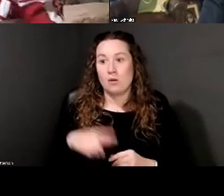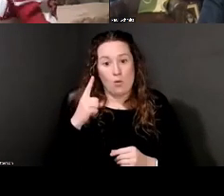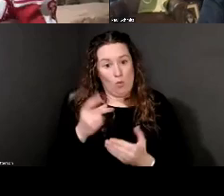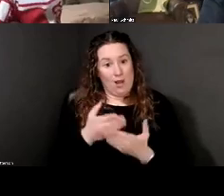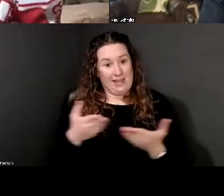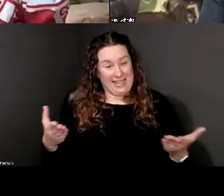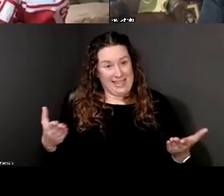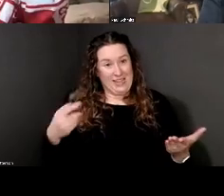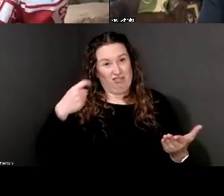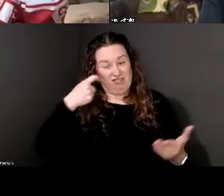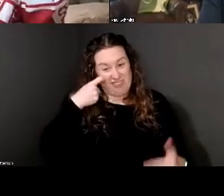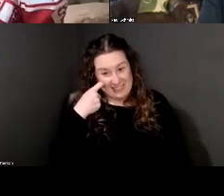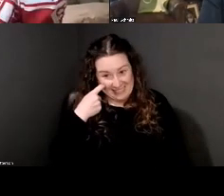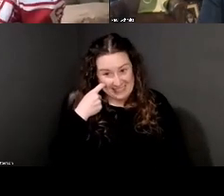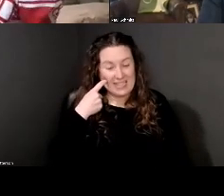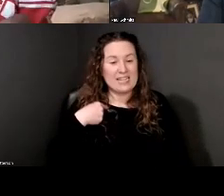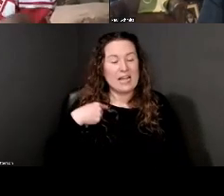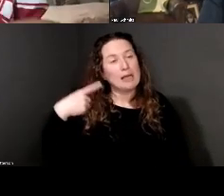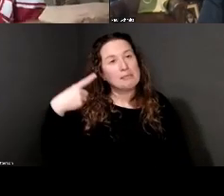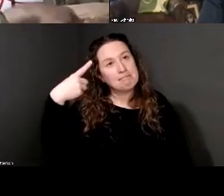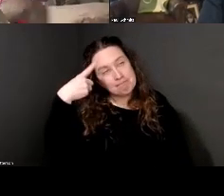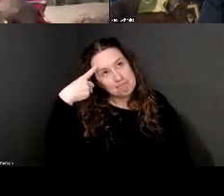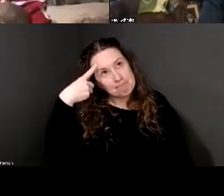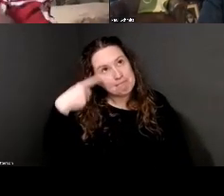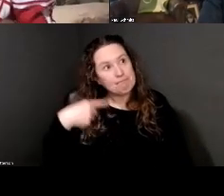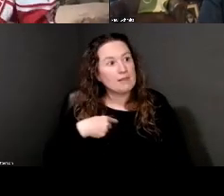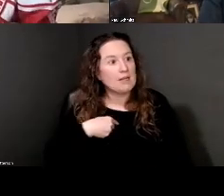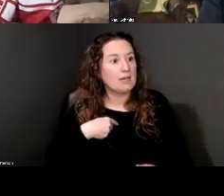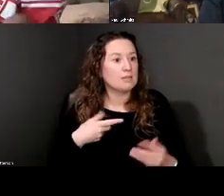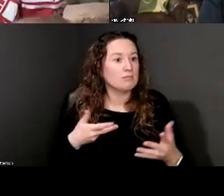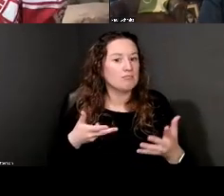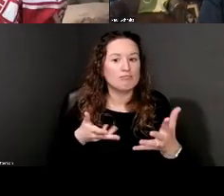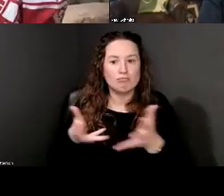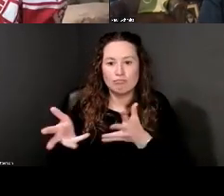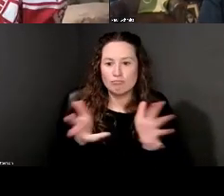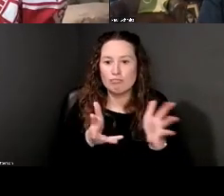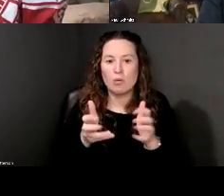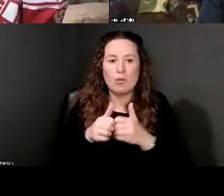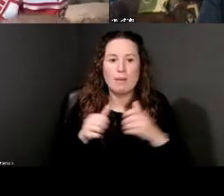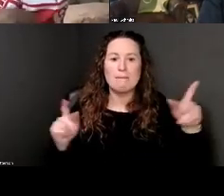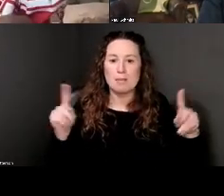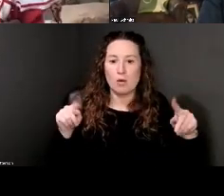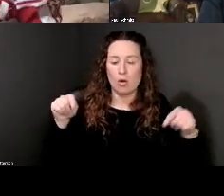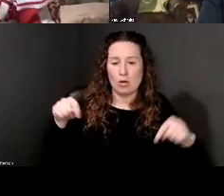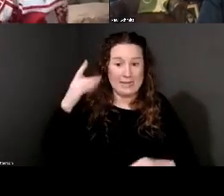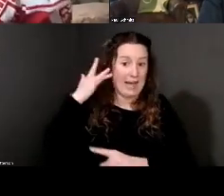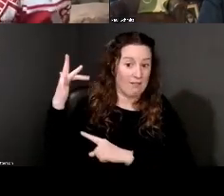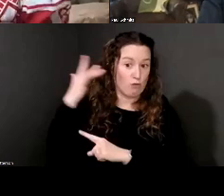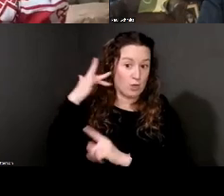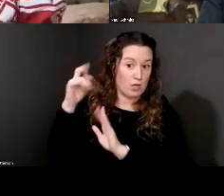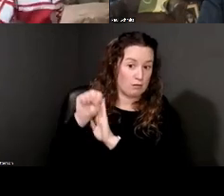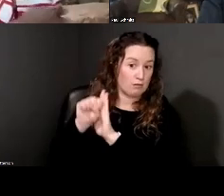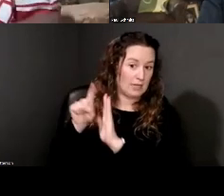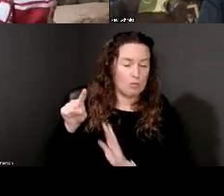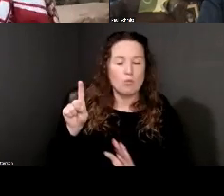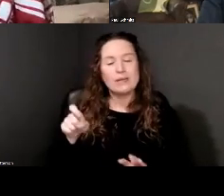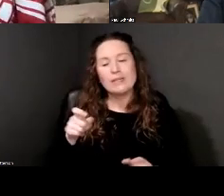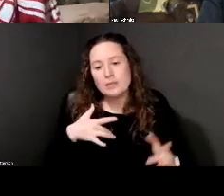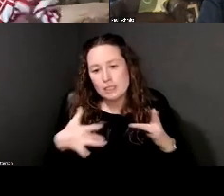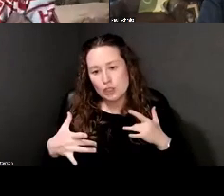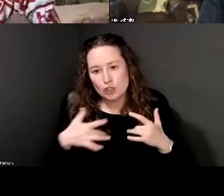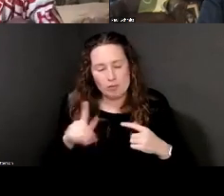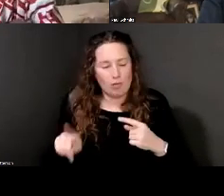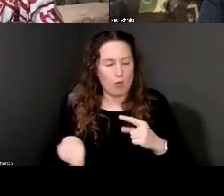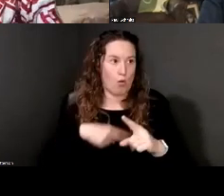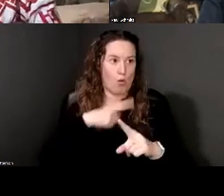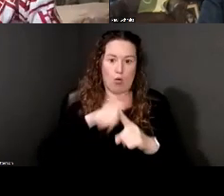more recently as I've interacted with folks in California is we need to be concerned about all these environments.